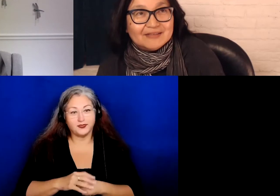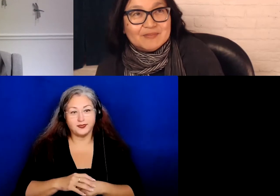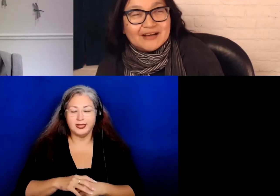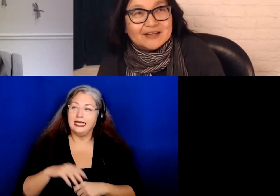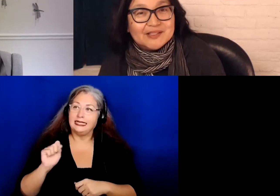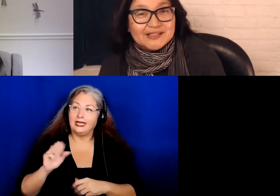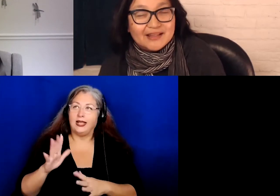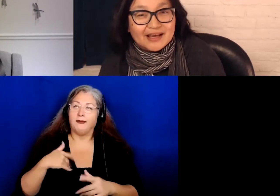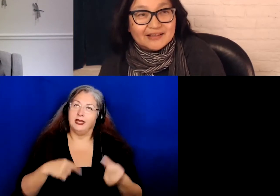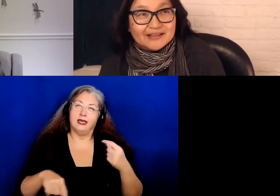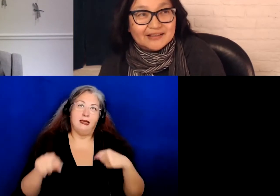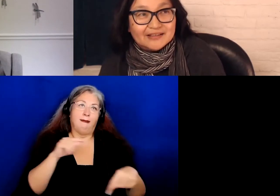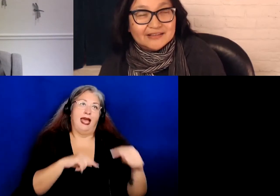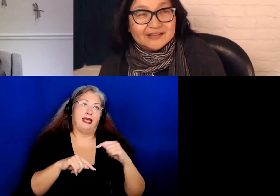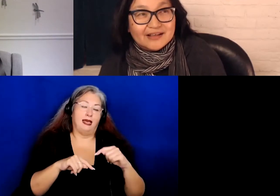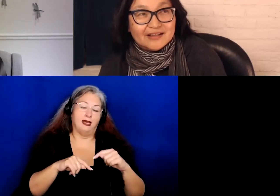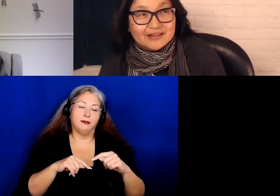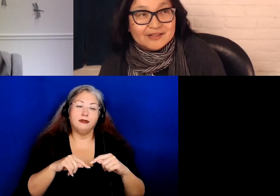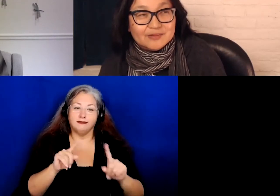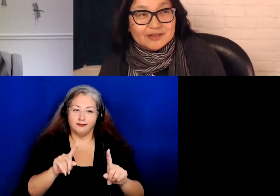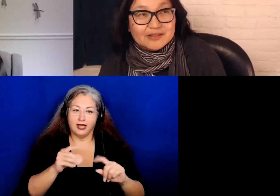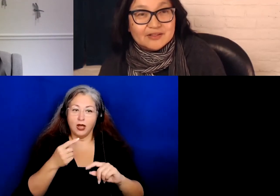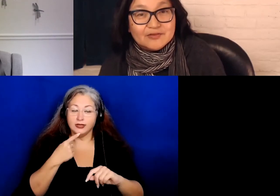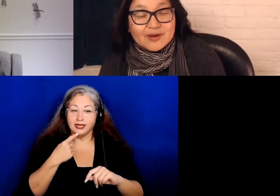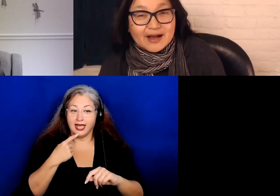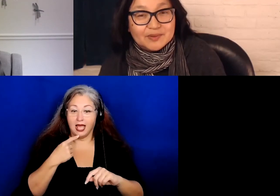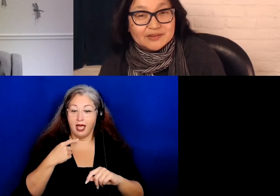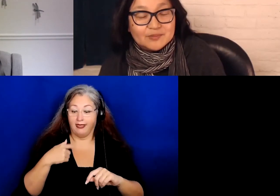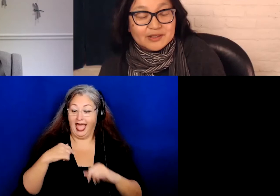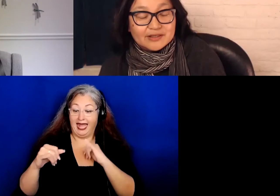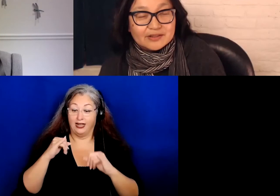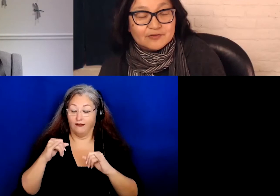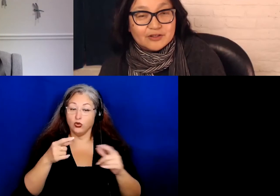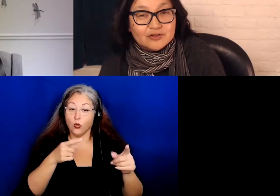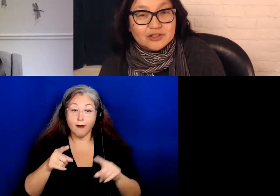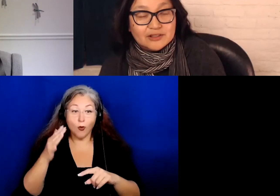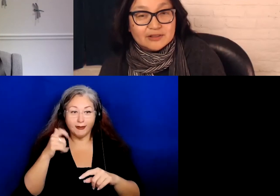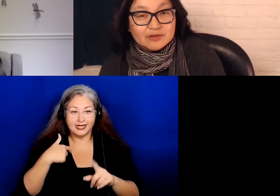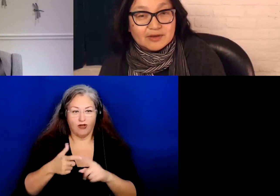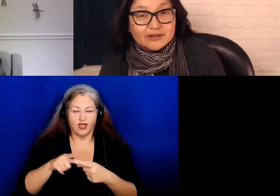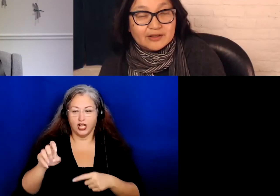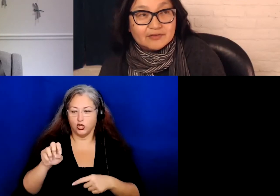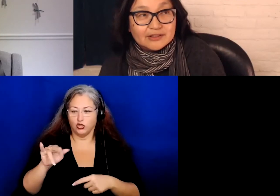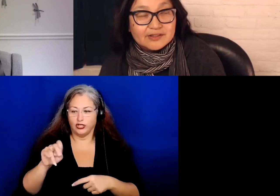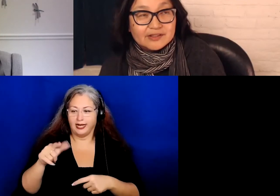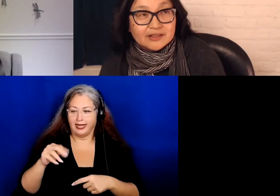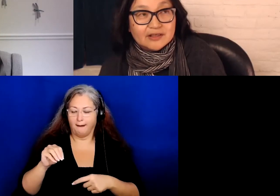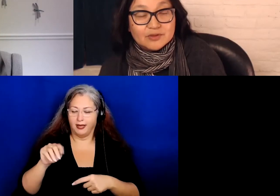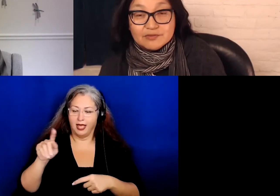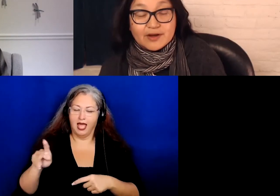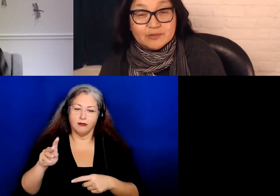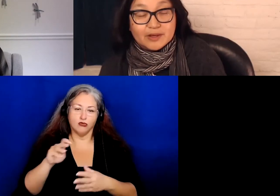Yeah, well, let me back up and say that this interview happened because our friend Eugene Lim, the writer and